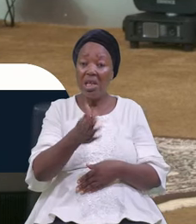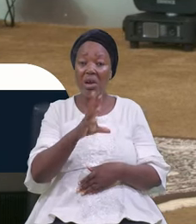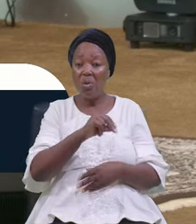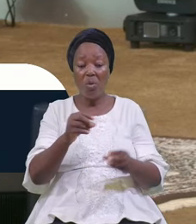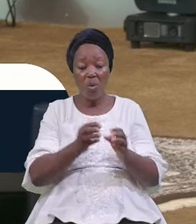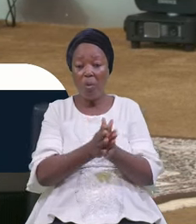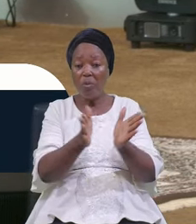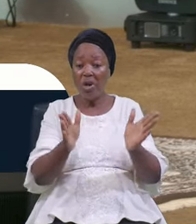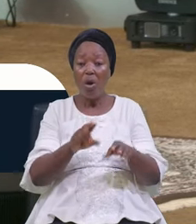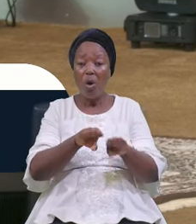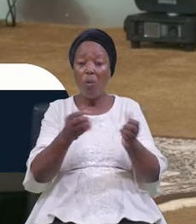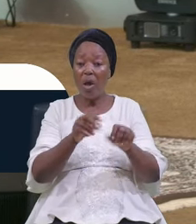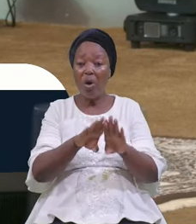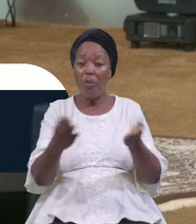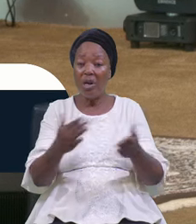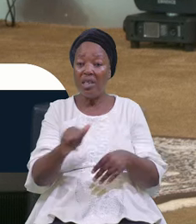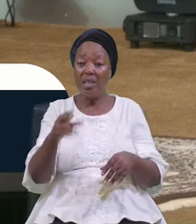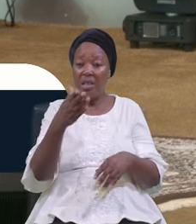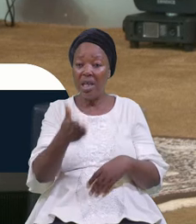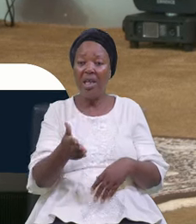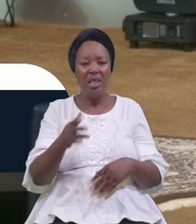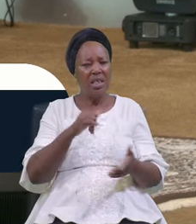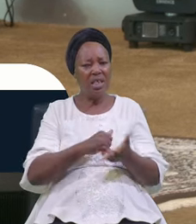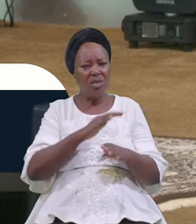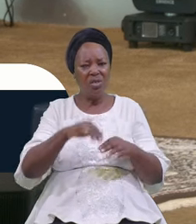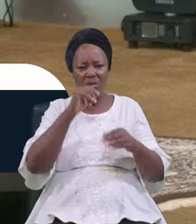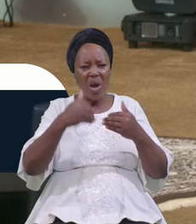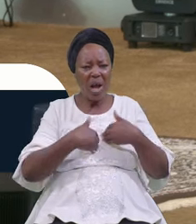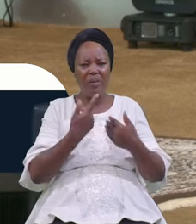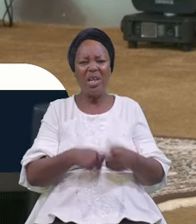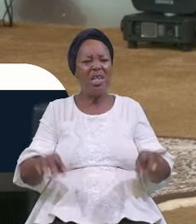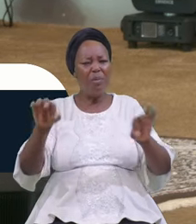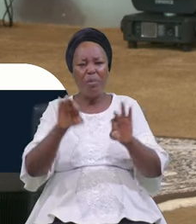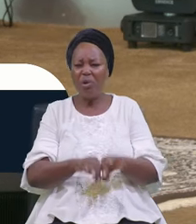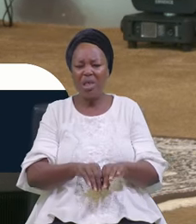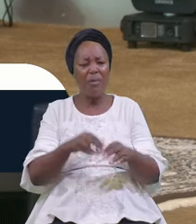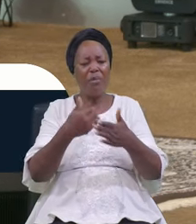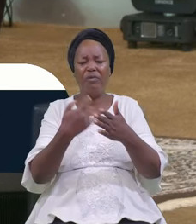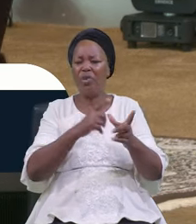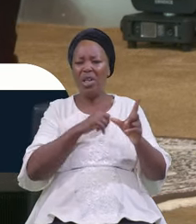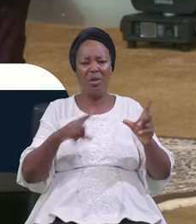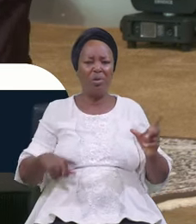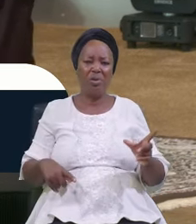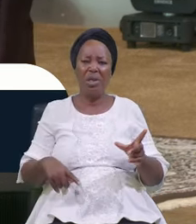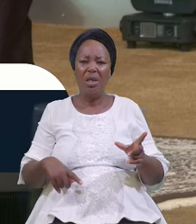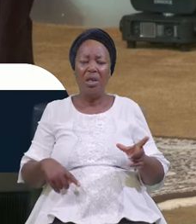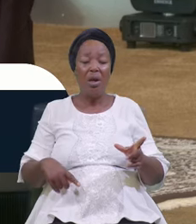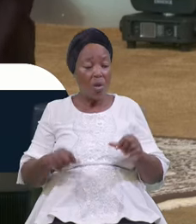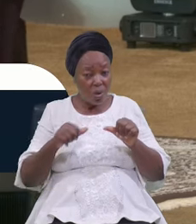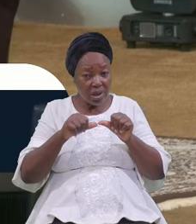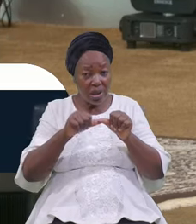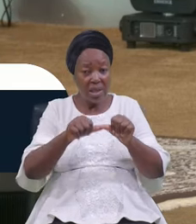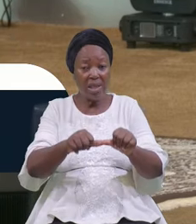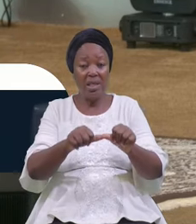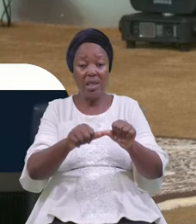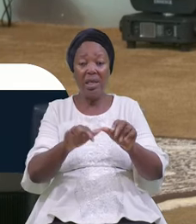transparency there, it does not have any value, any weight in the sight of God. Consistency